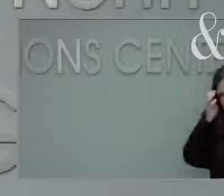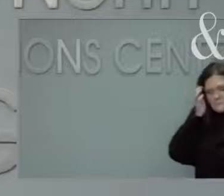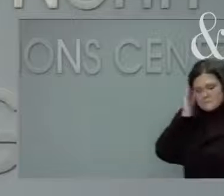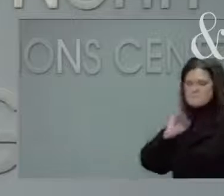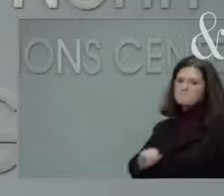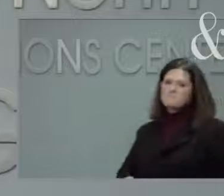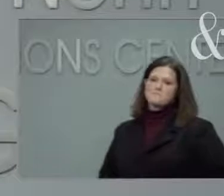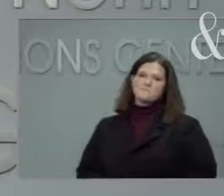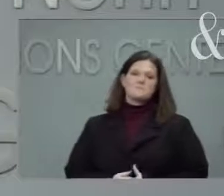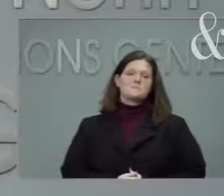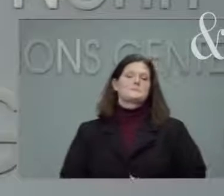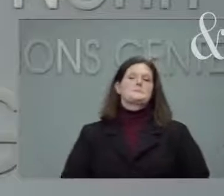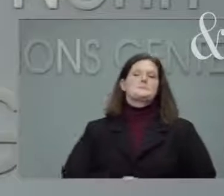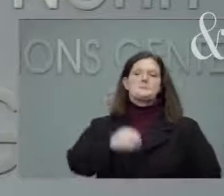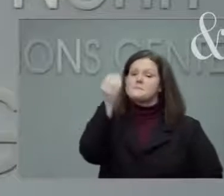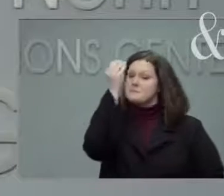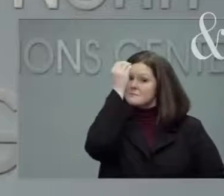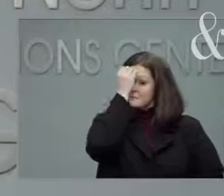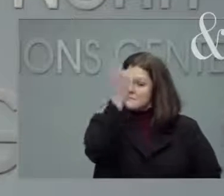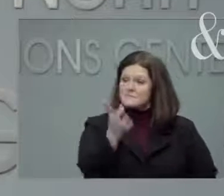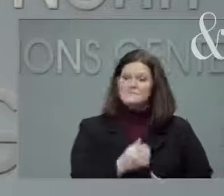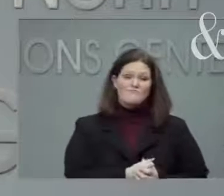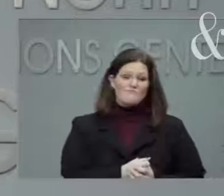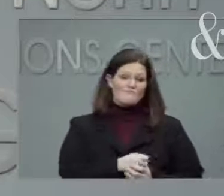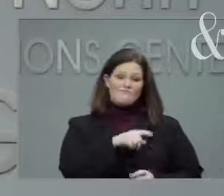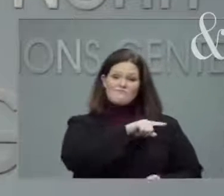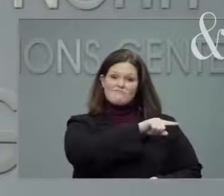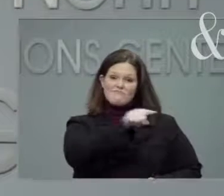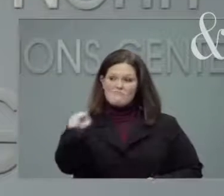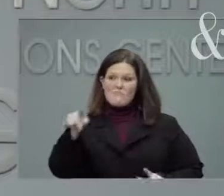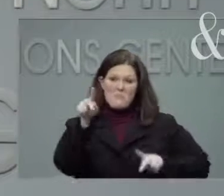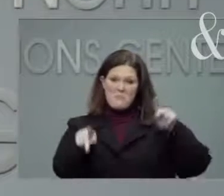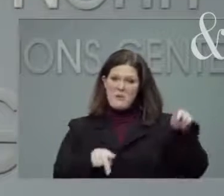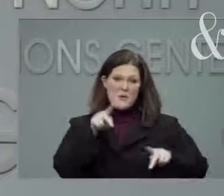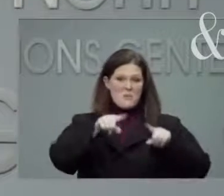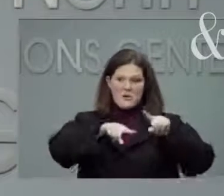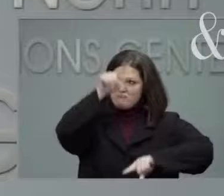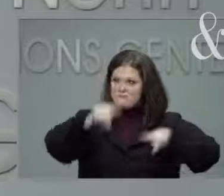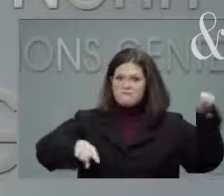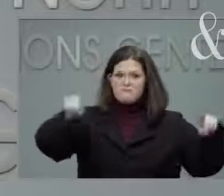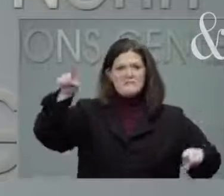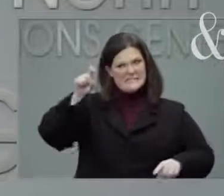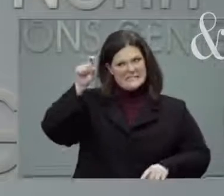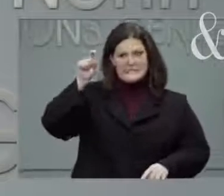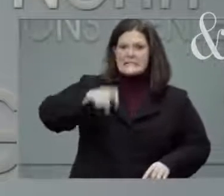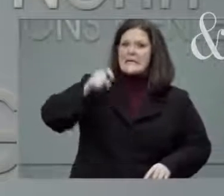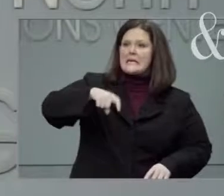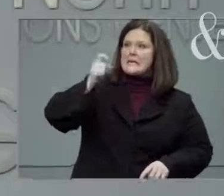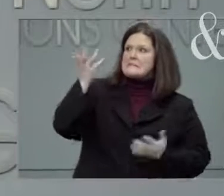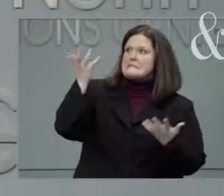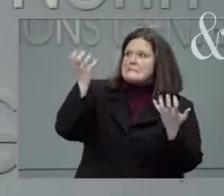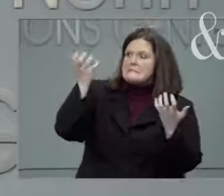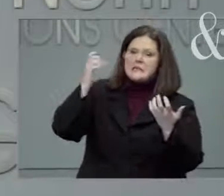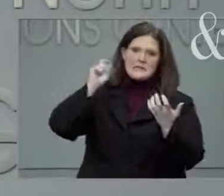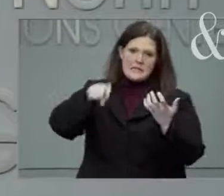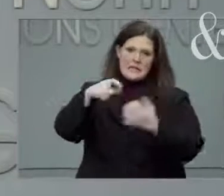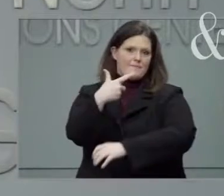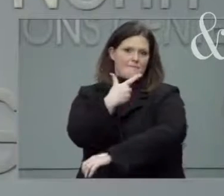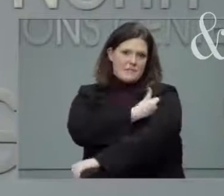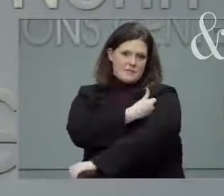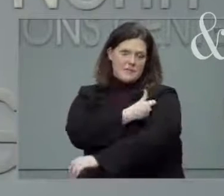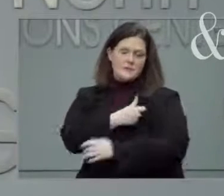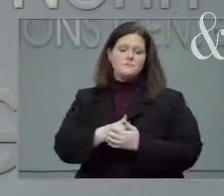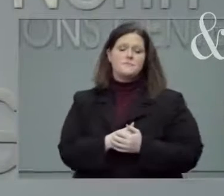says they can use more vaccine from rural to urban. And one of the things we believe was very important is that